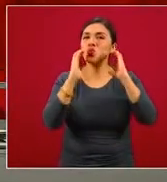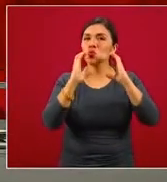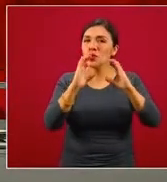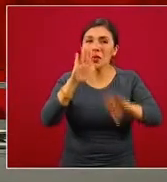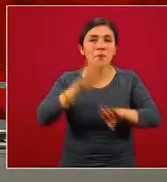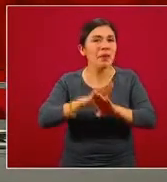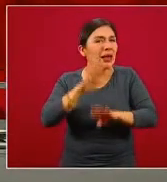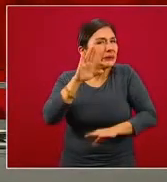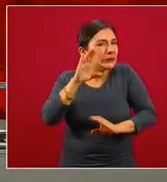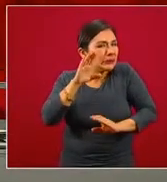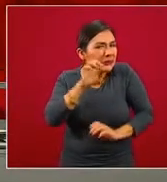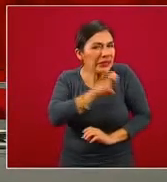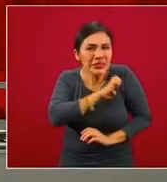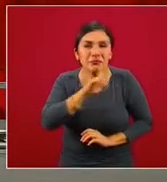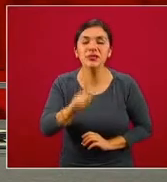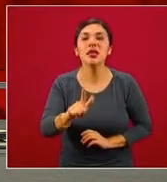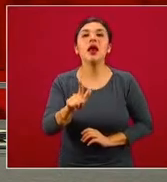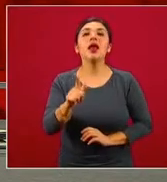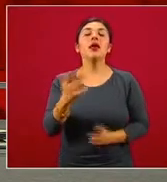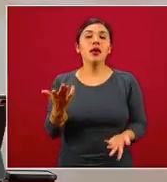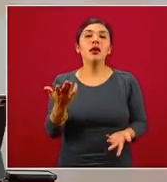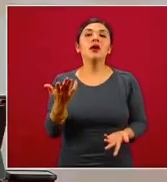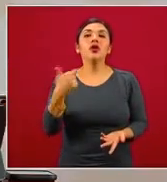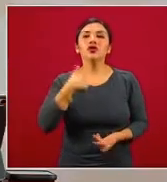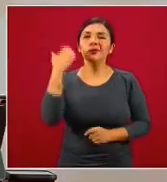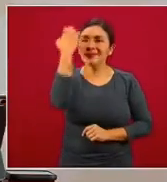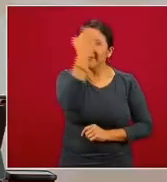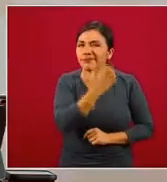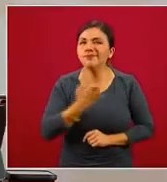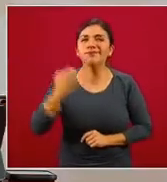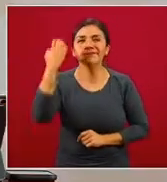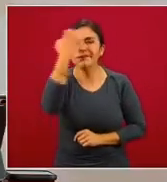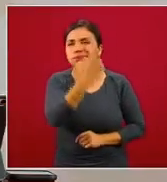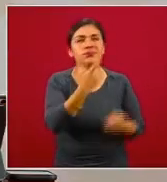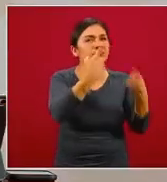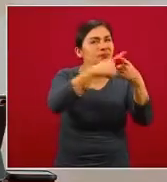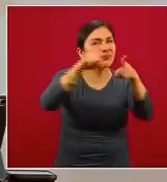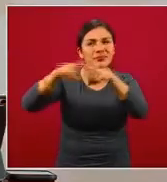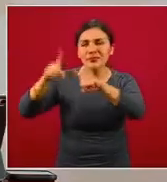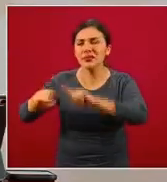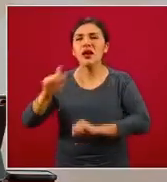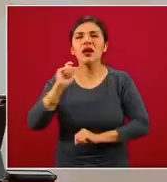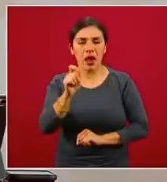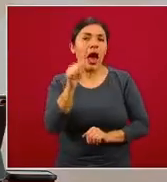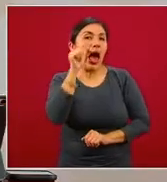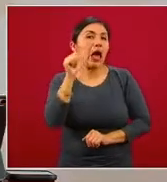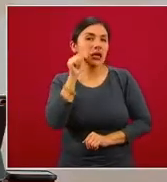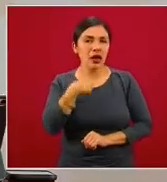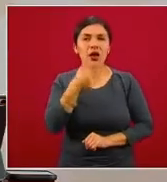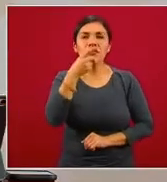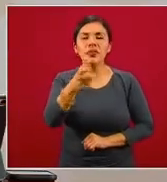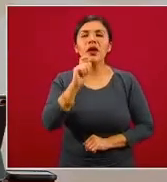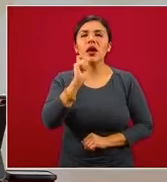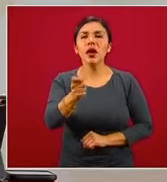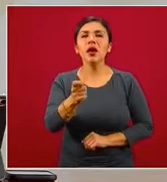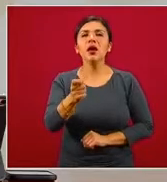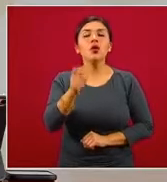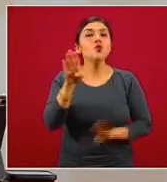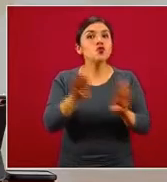fear this possible chaos when kids go back to school. So this is a very